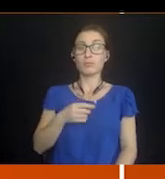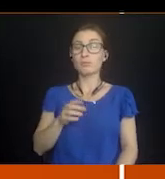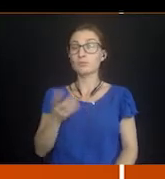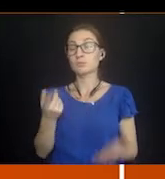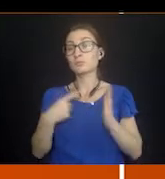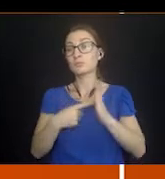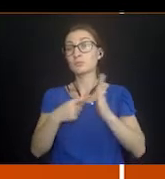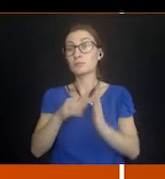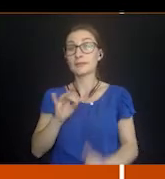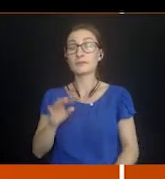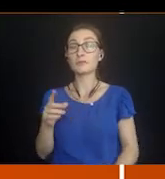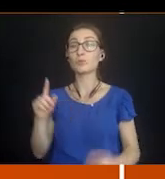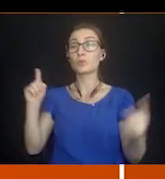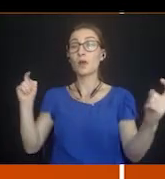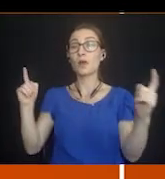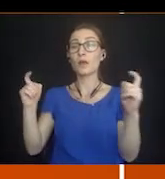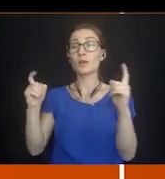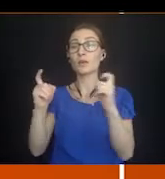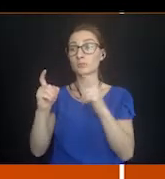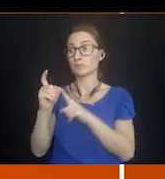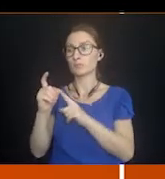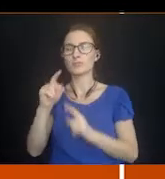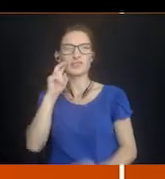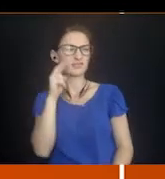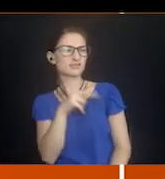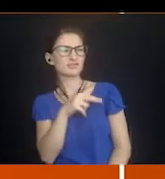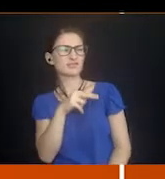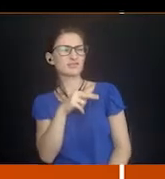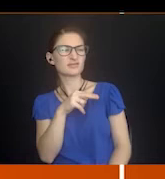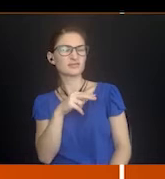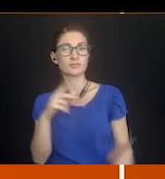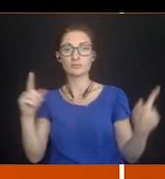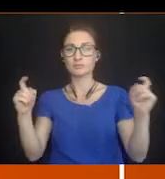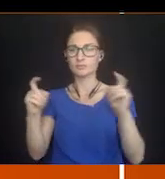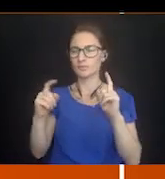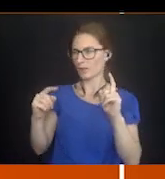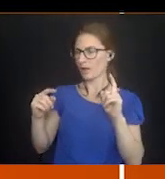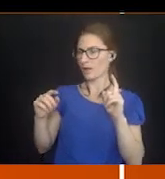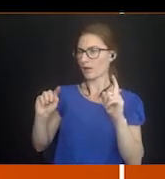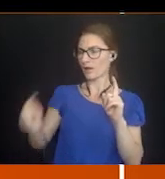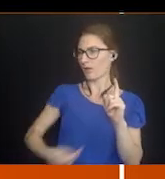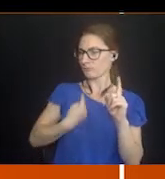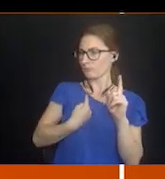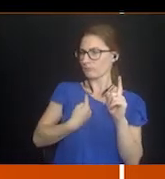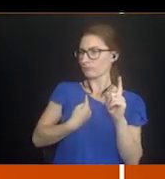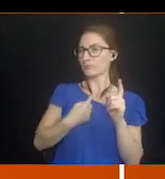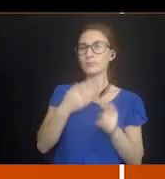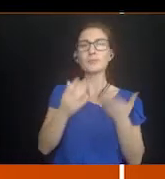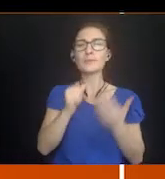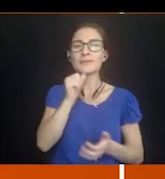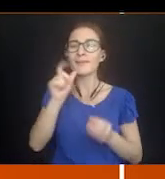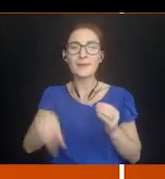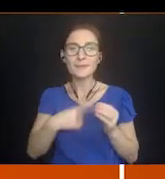see someone walking in the street and they give you a difficult look or a look of disgust,